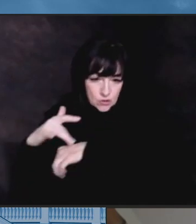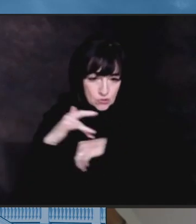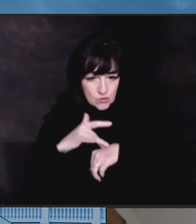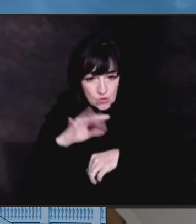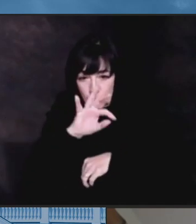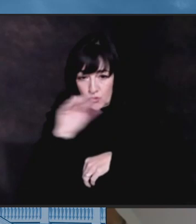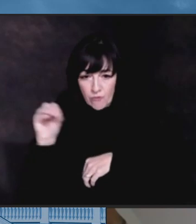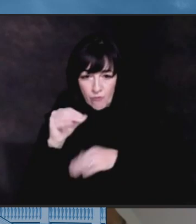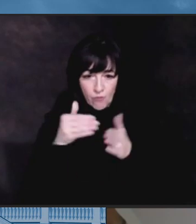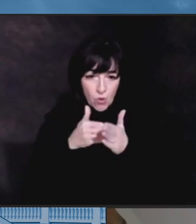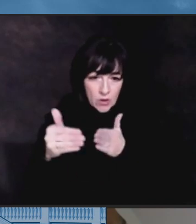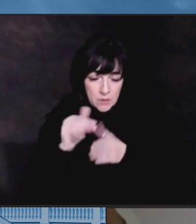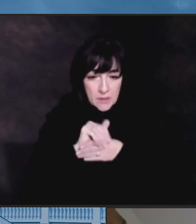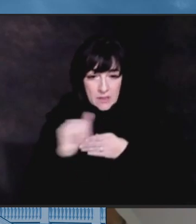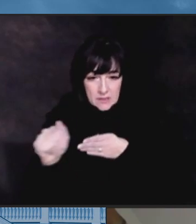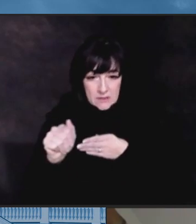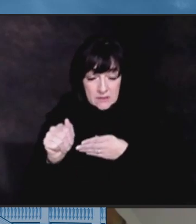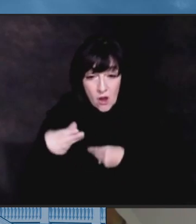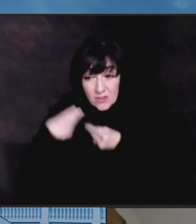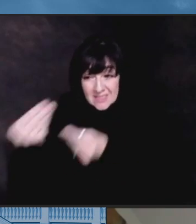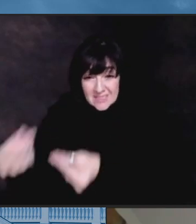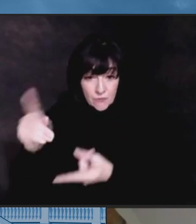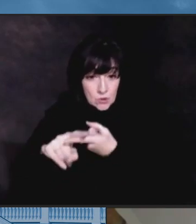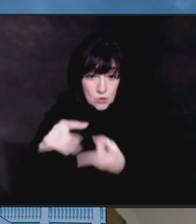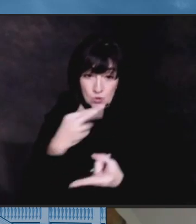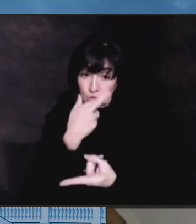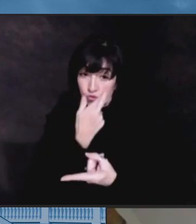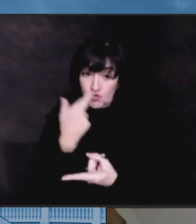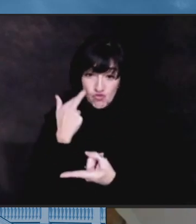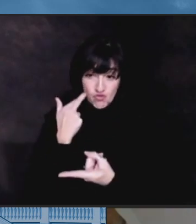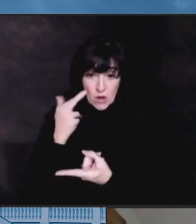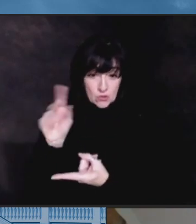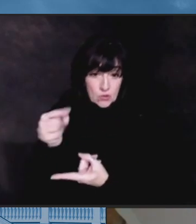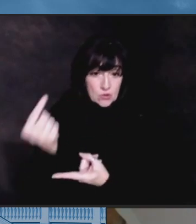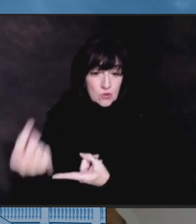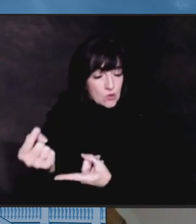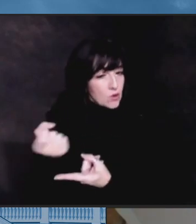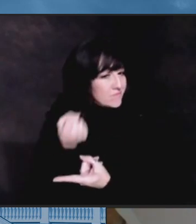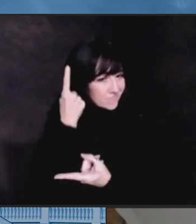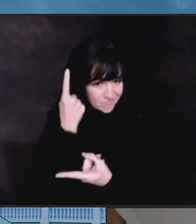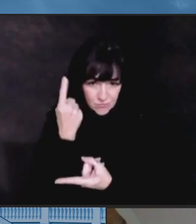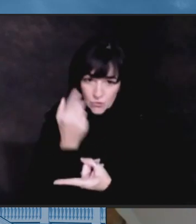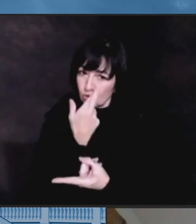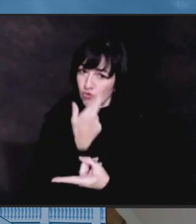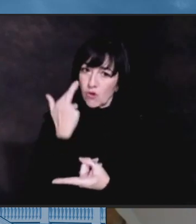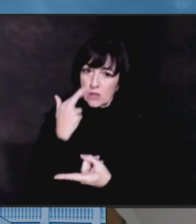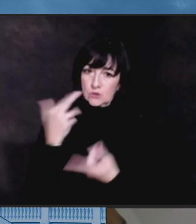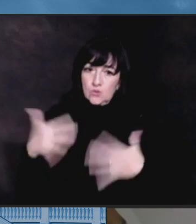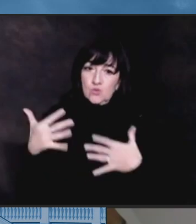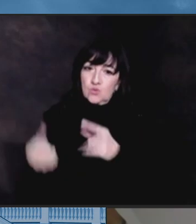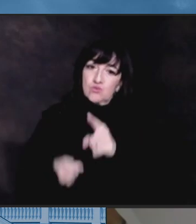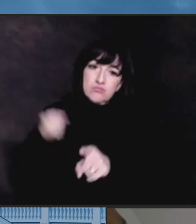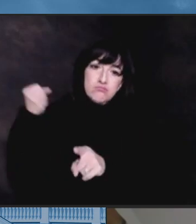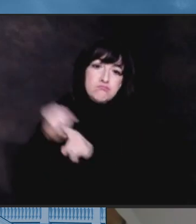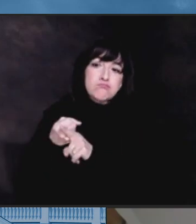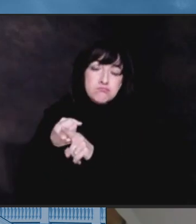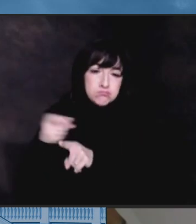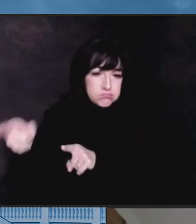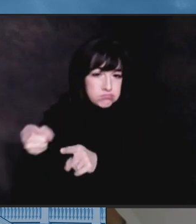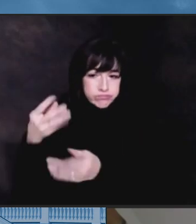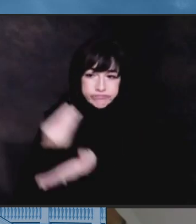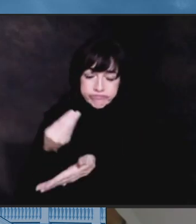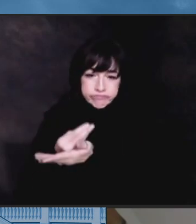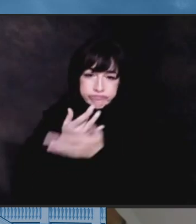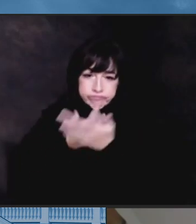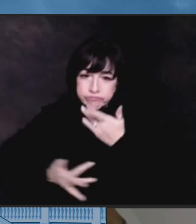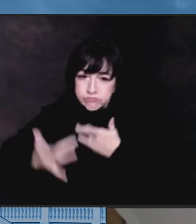million plus has gone to restaurants alone. Again, these are among the hardest hit small businesses across our state, really important